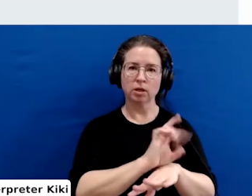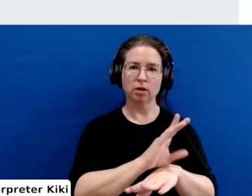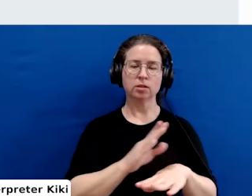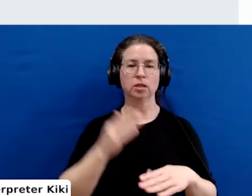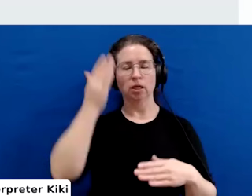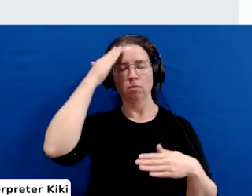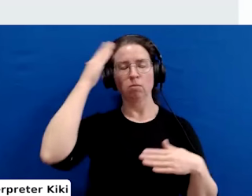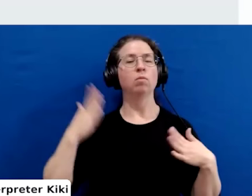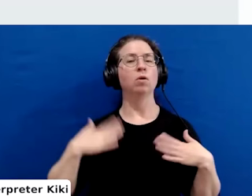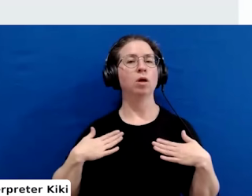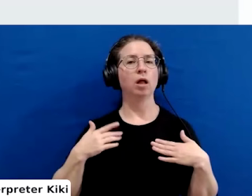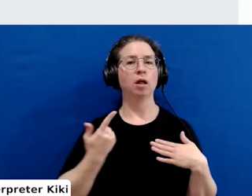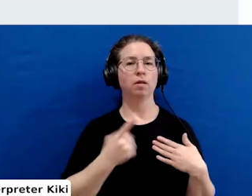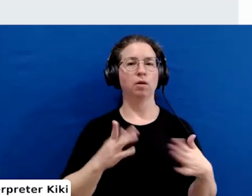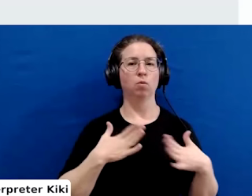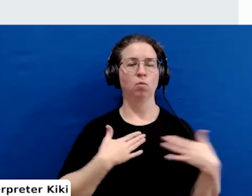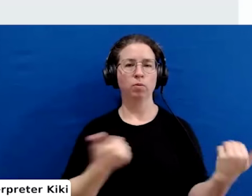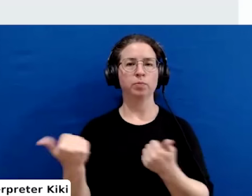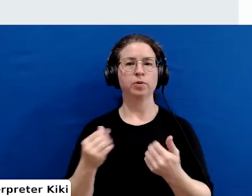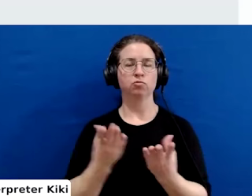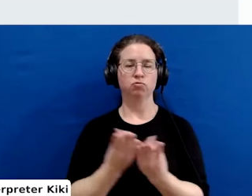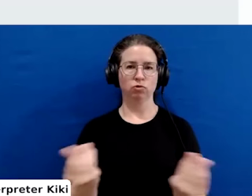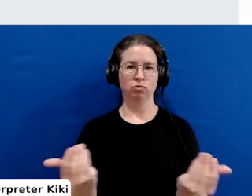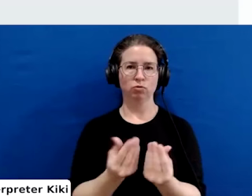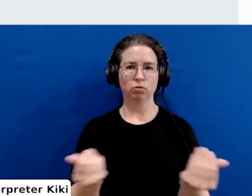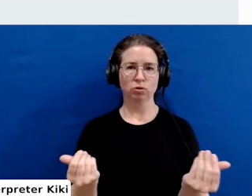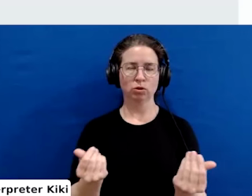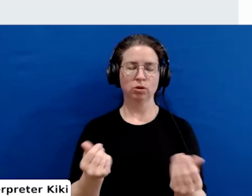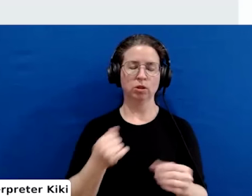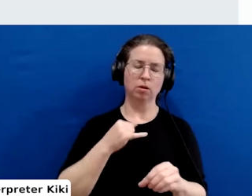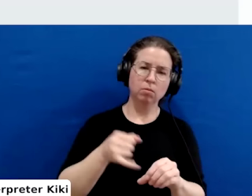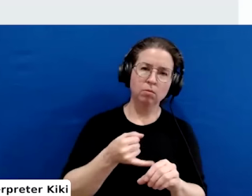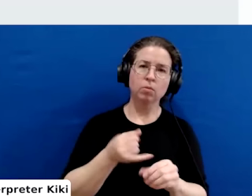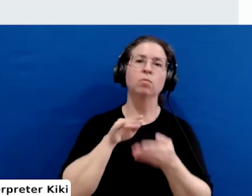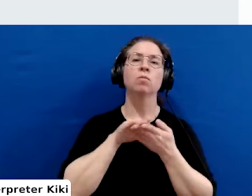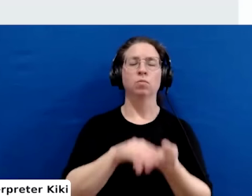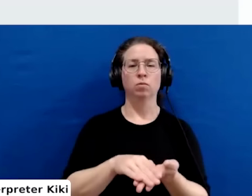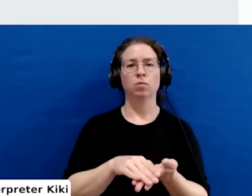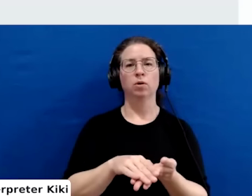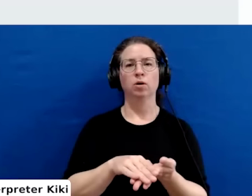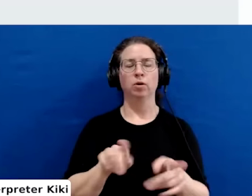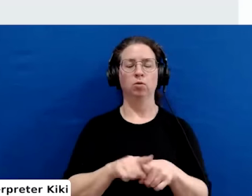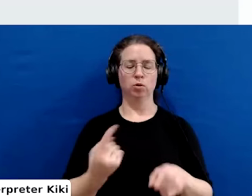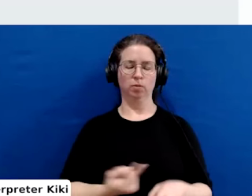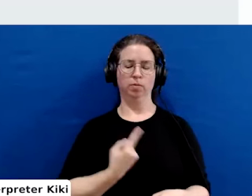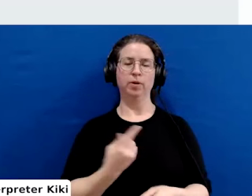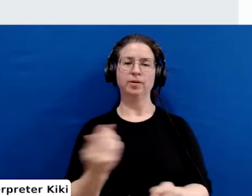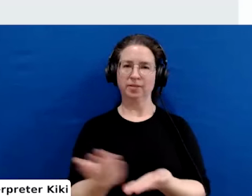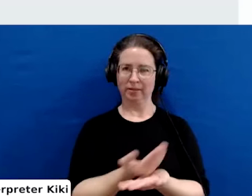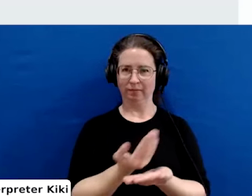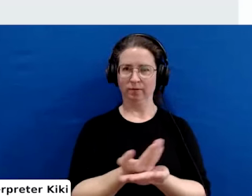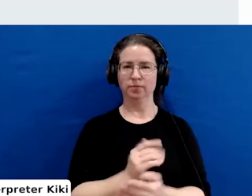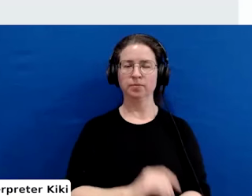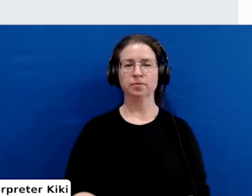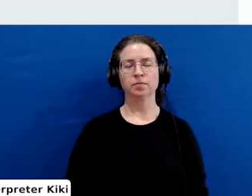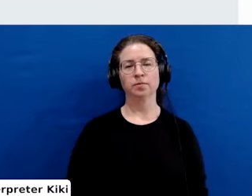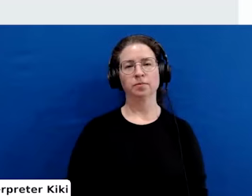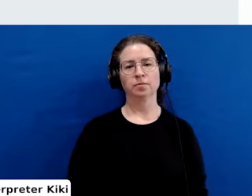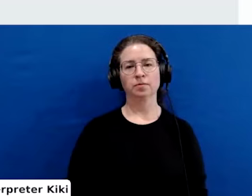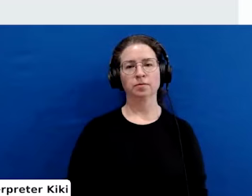wellbeing resources, medical help, as well as personal safety features.